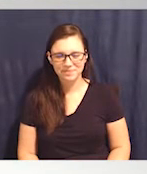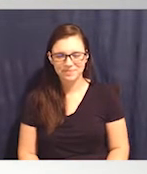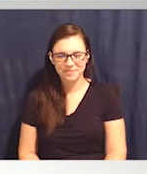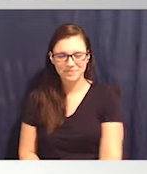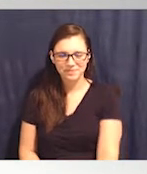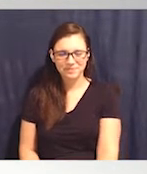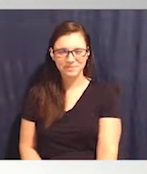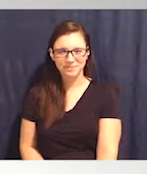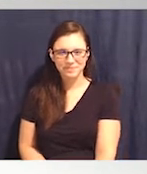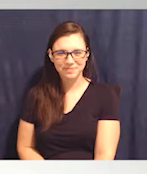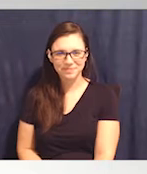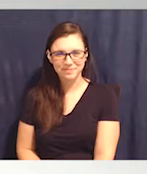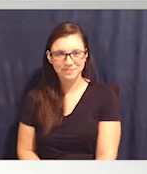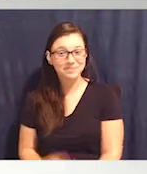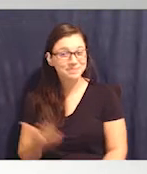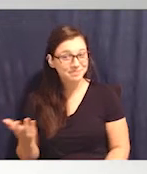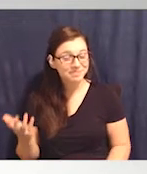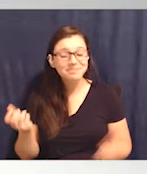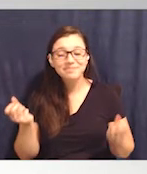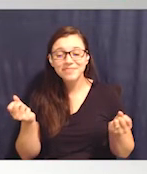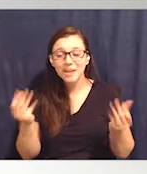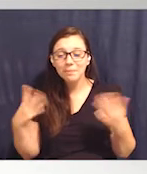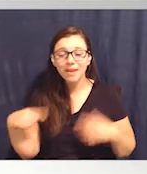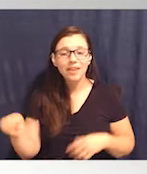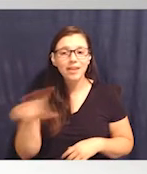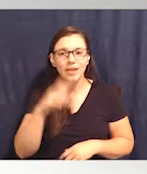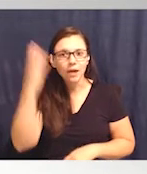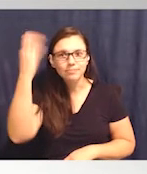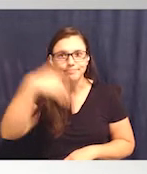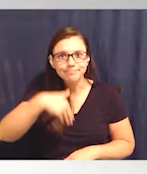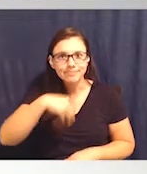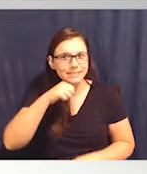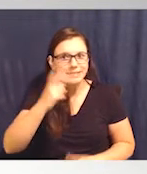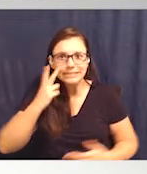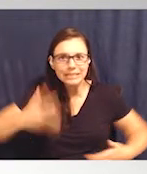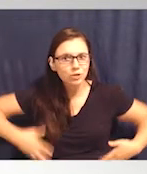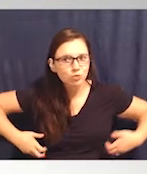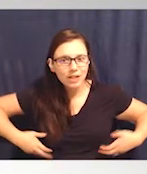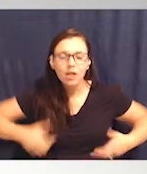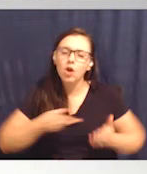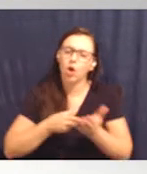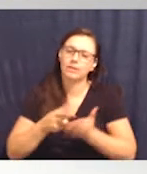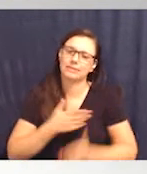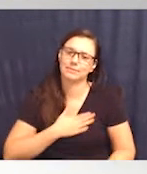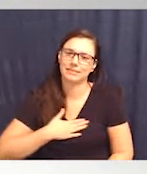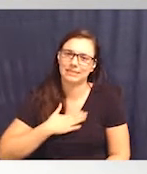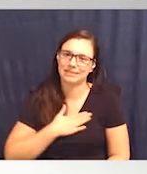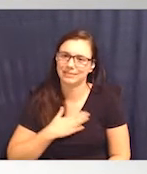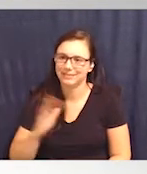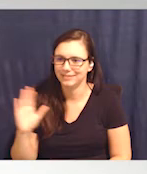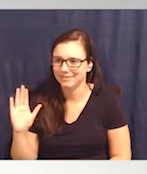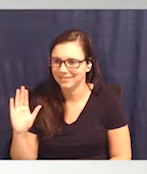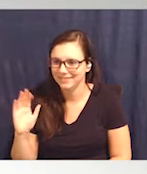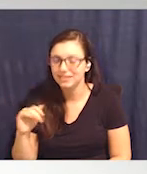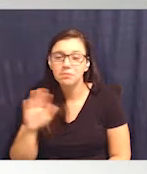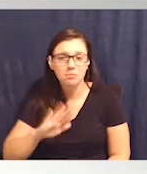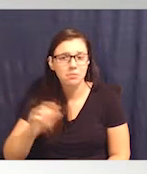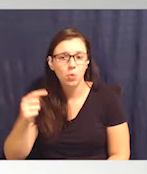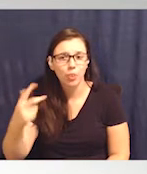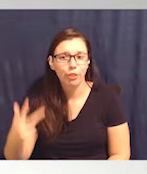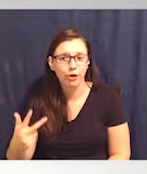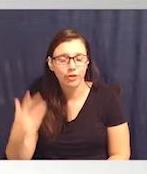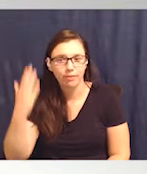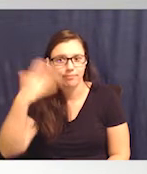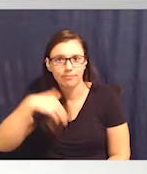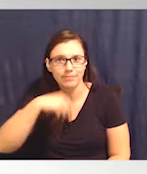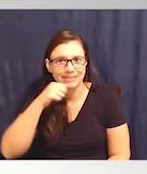How many of you did not see the gorilla? Be honest, please. So about a third of you. I do this